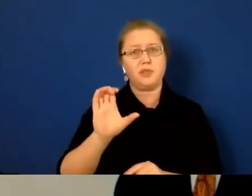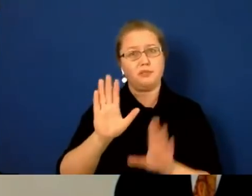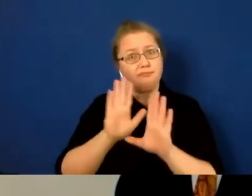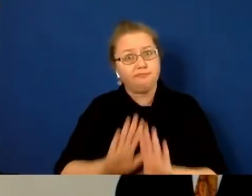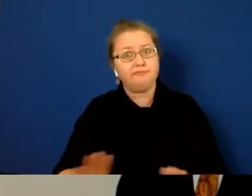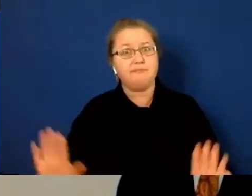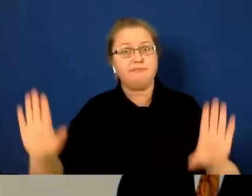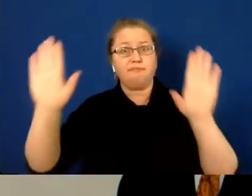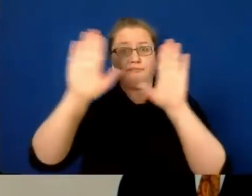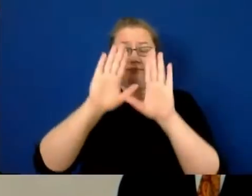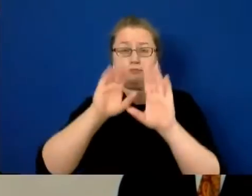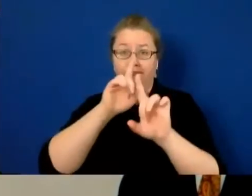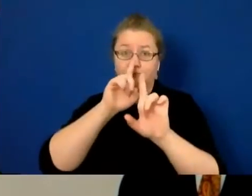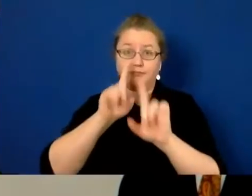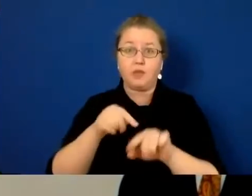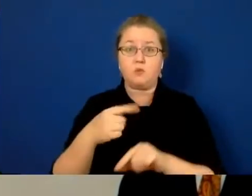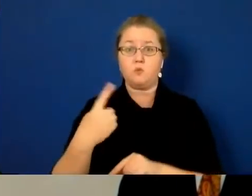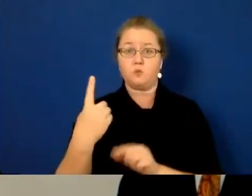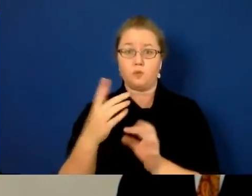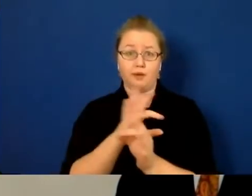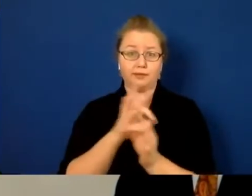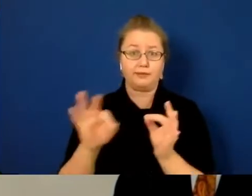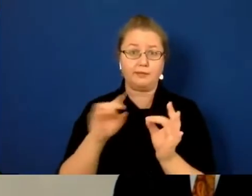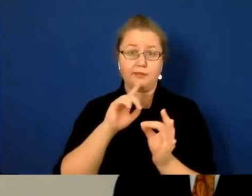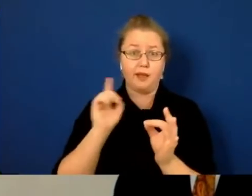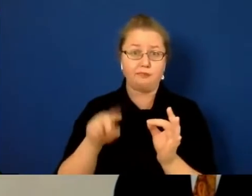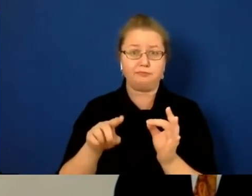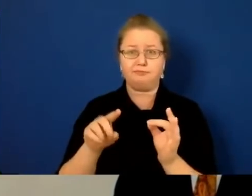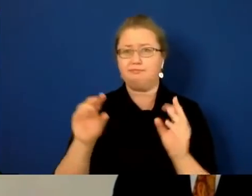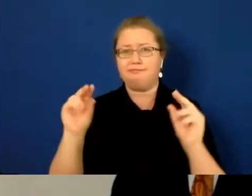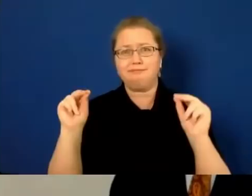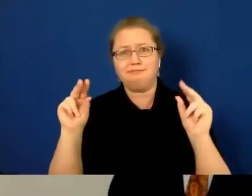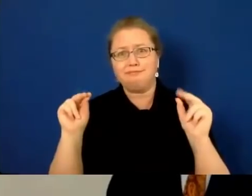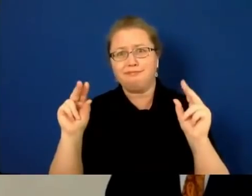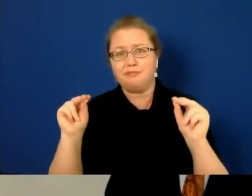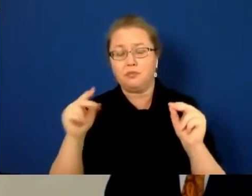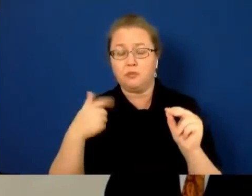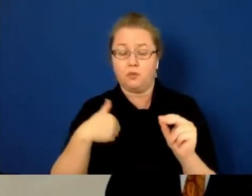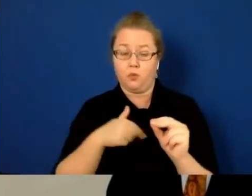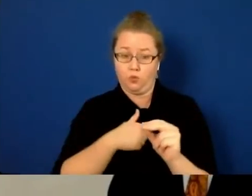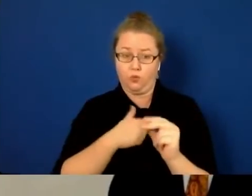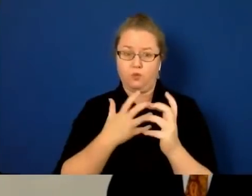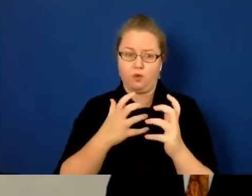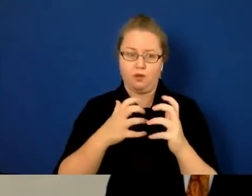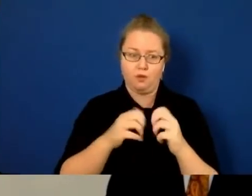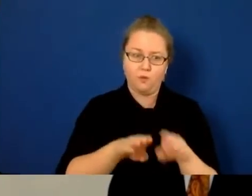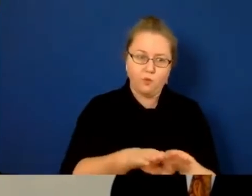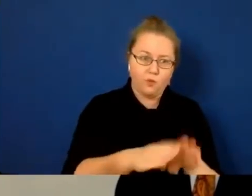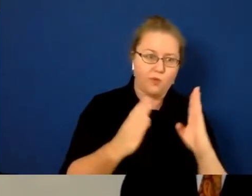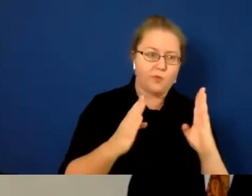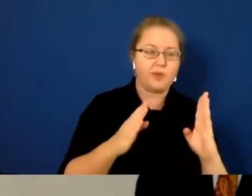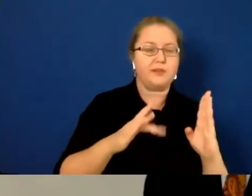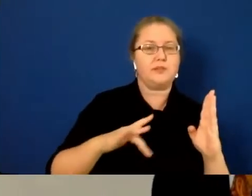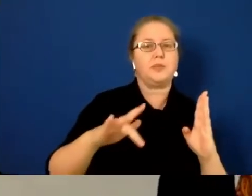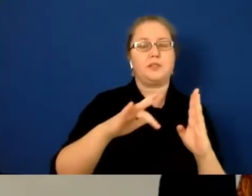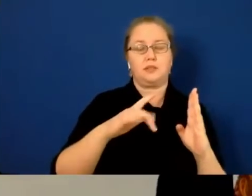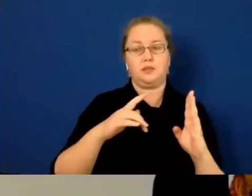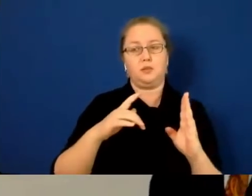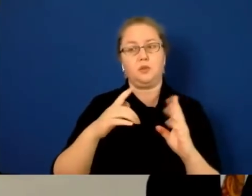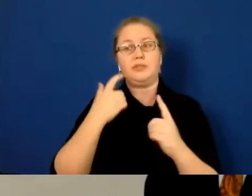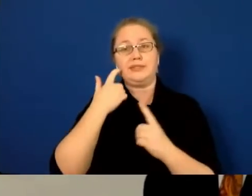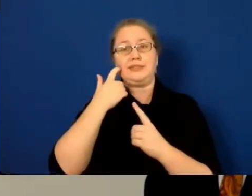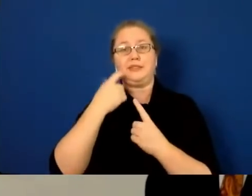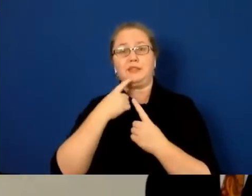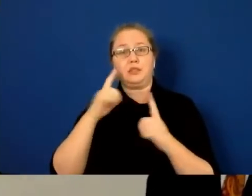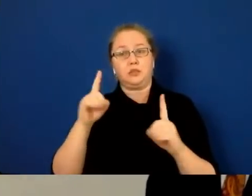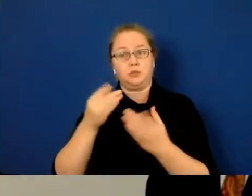groups to try and address this as best we can. It has been a challenge. As we know, this pandemic has also led to more